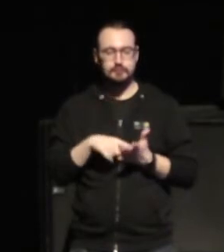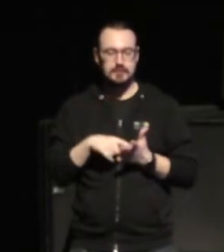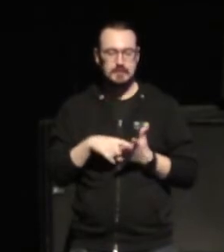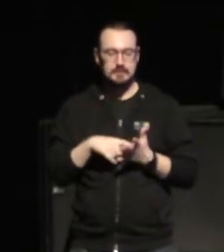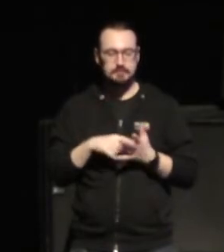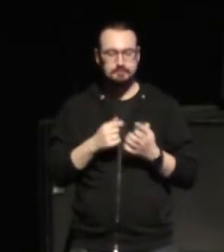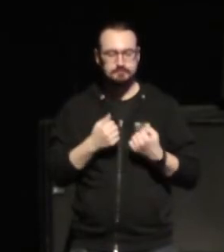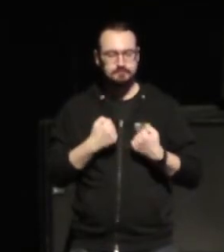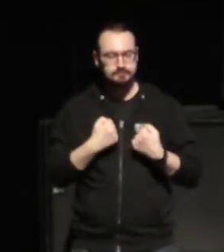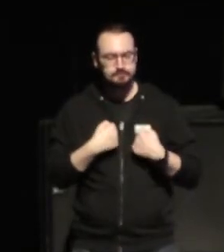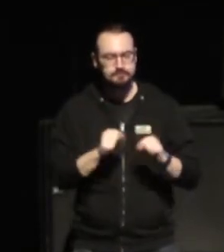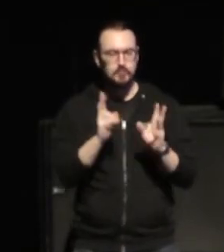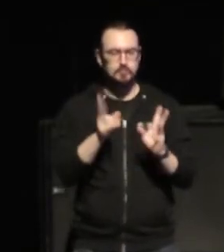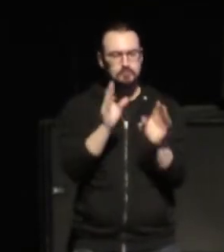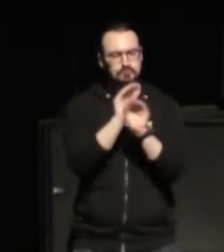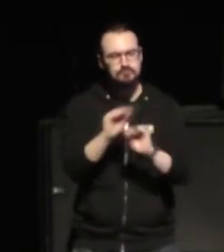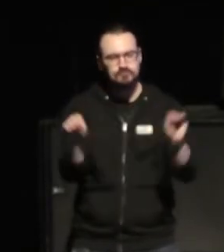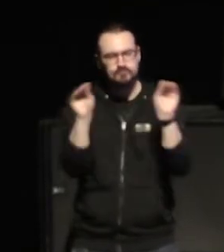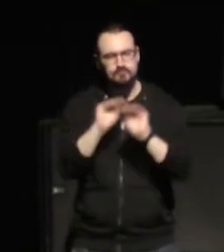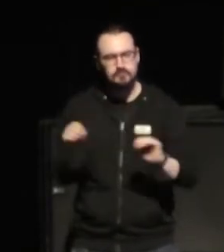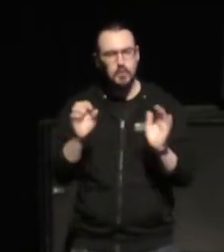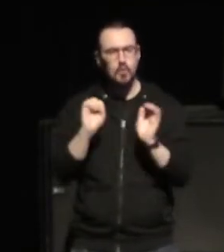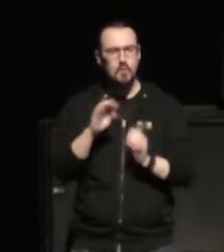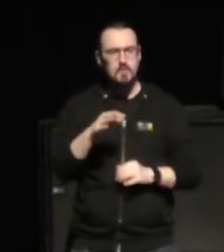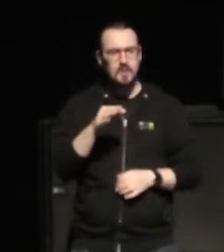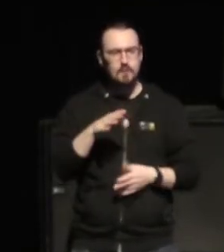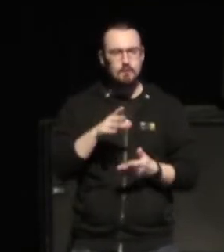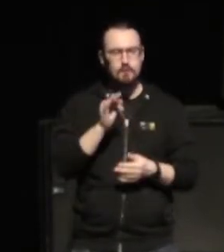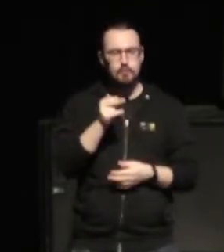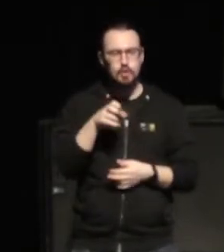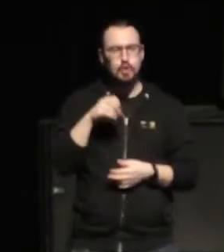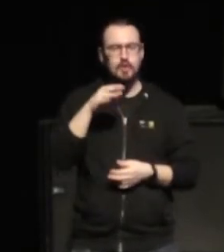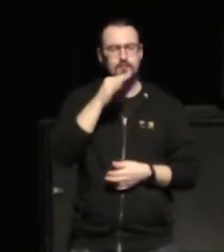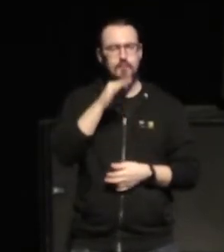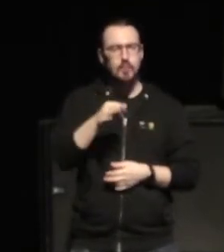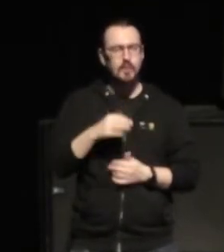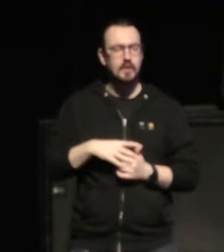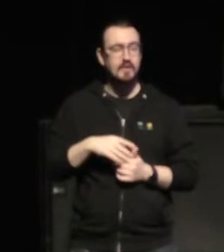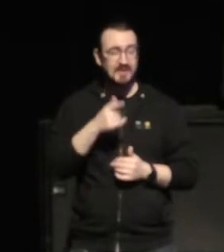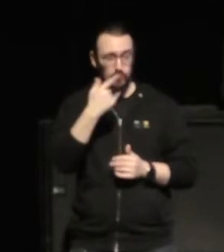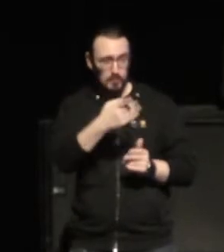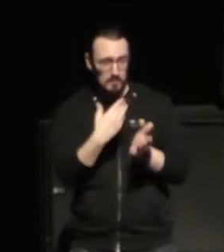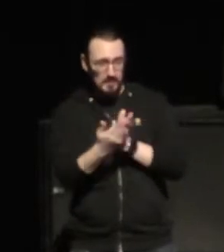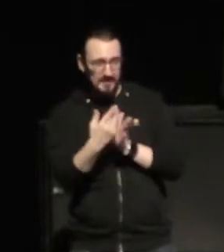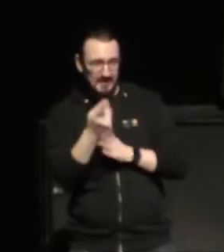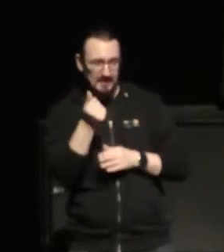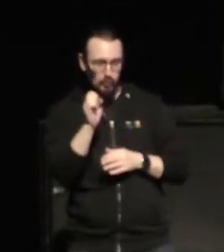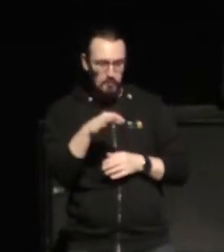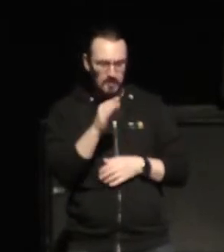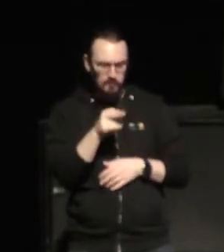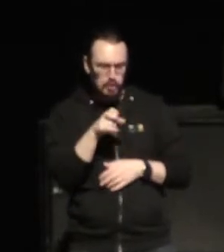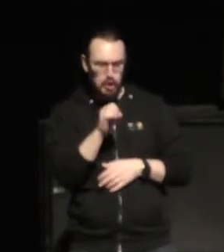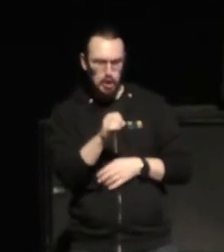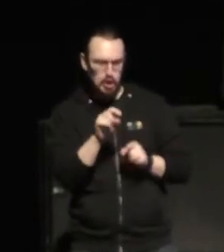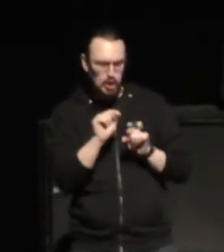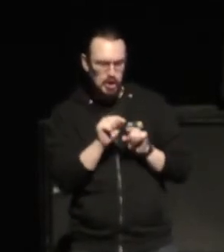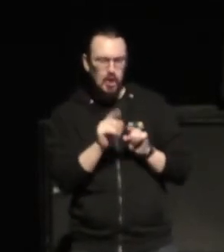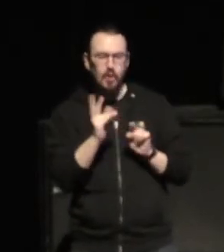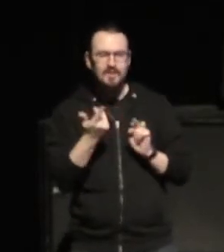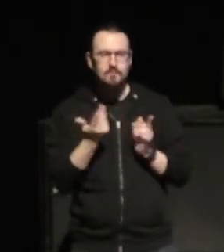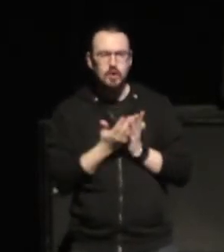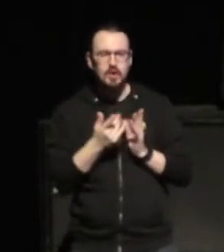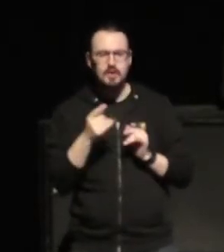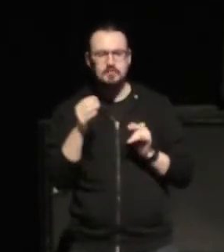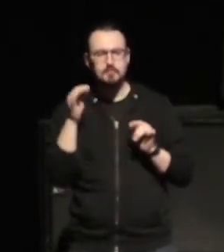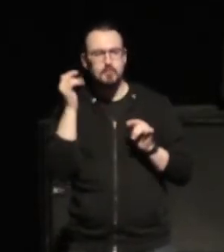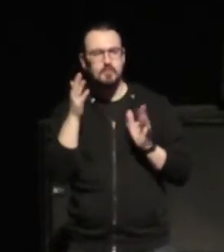mobilize and educate about the seed question. Could you tell us a little bit about the seed, and what is the